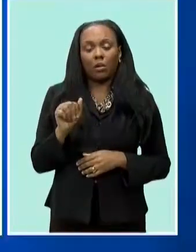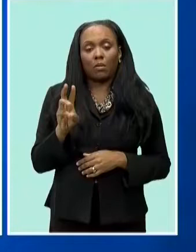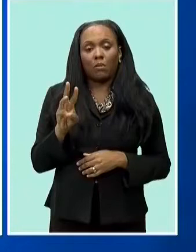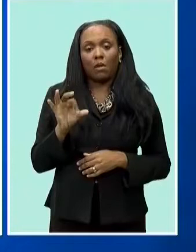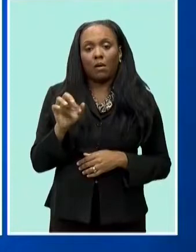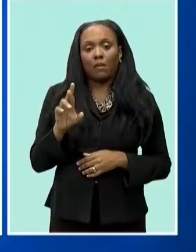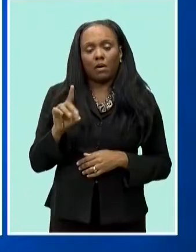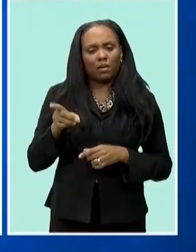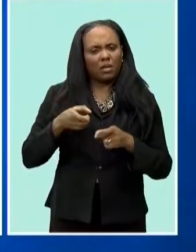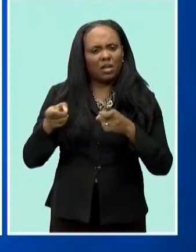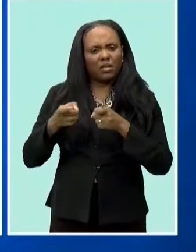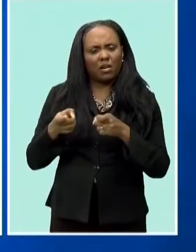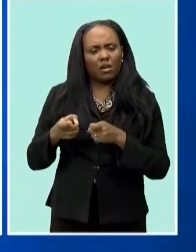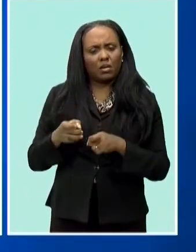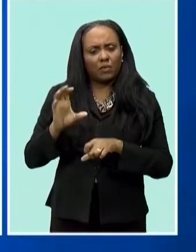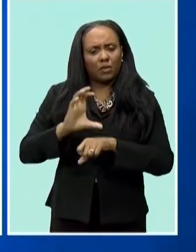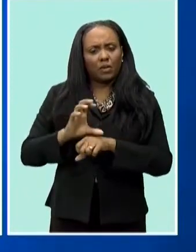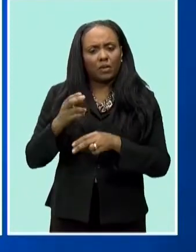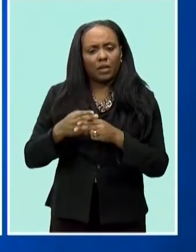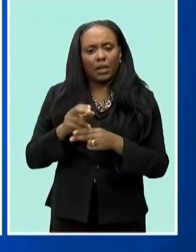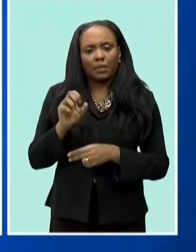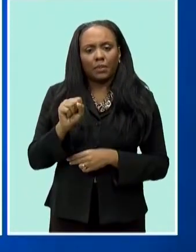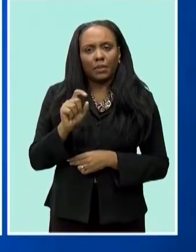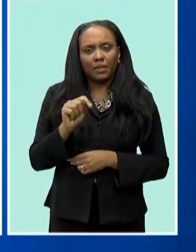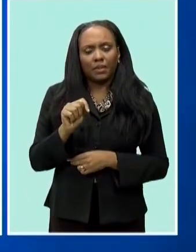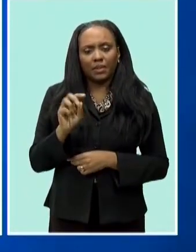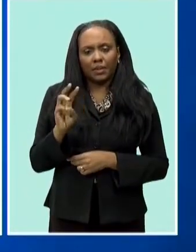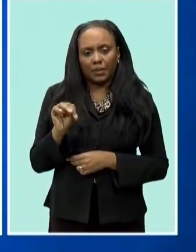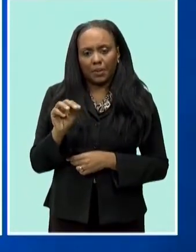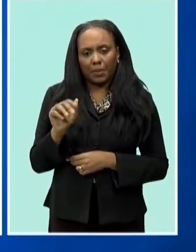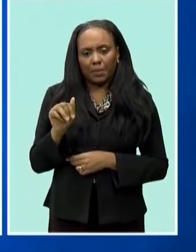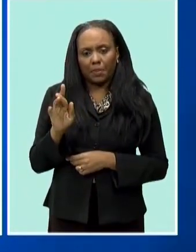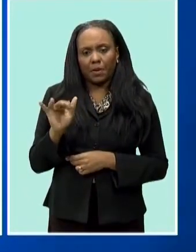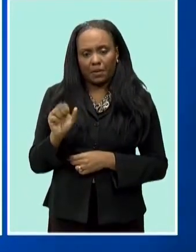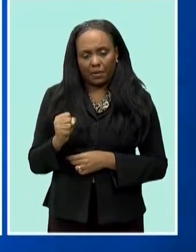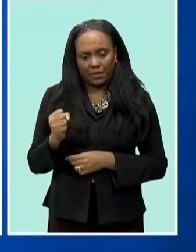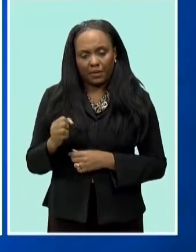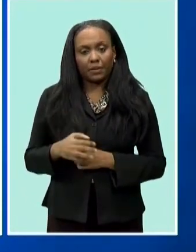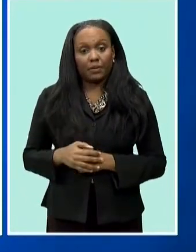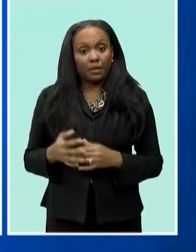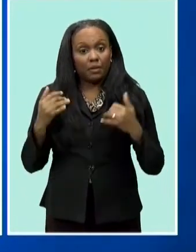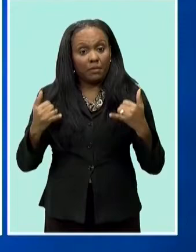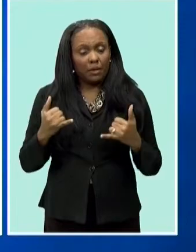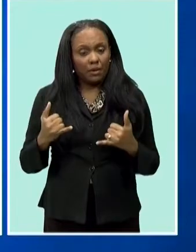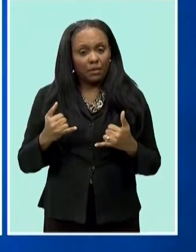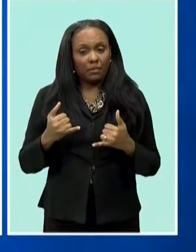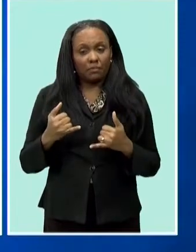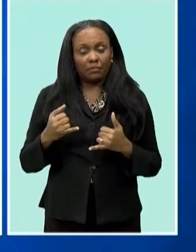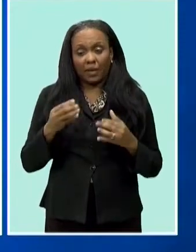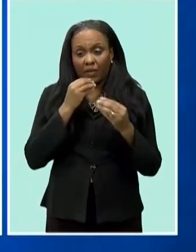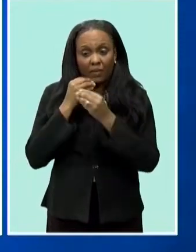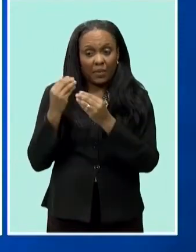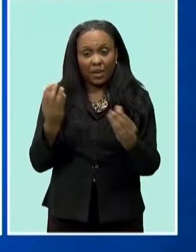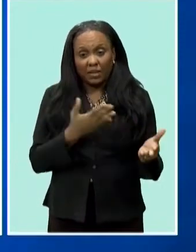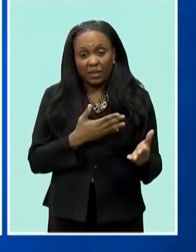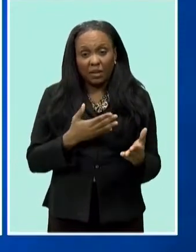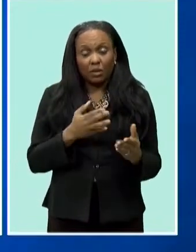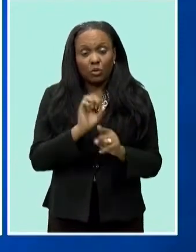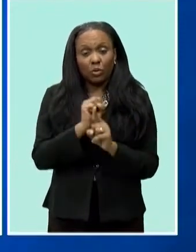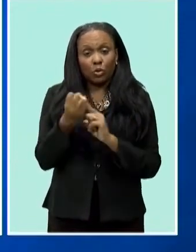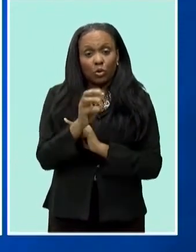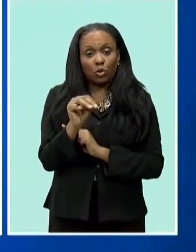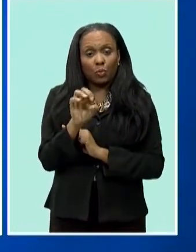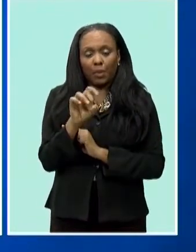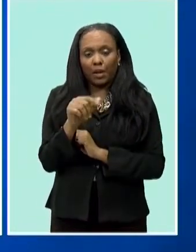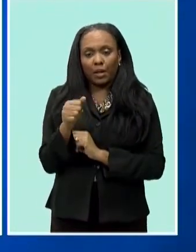has been drawn to his attention that some distorted information is currently being circulated on social media in relation to the parish of St.